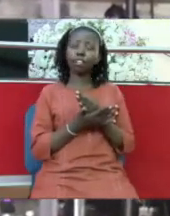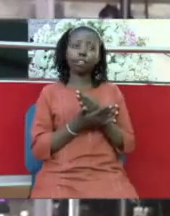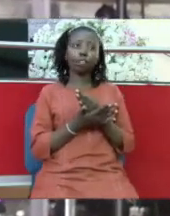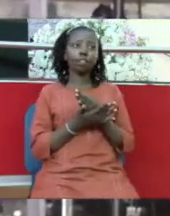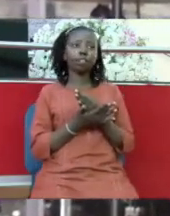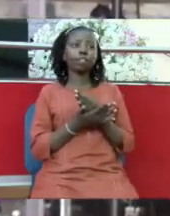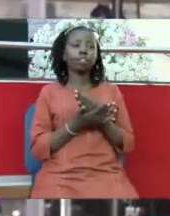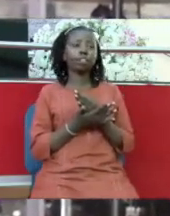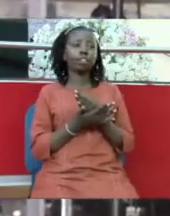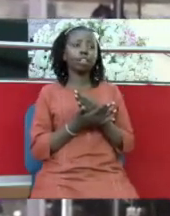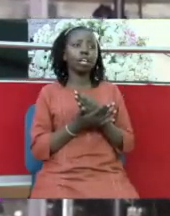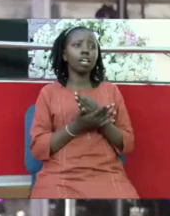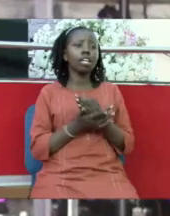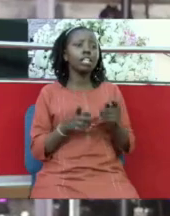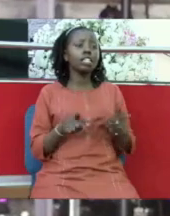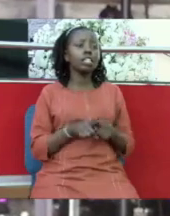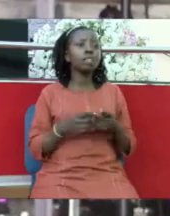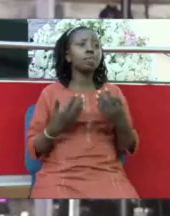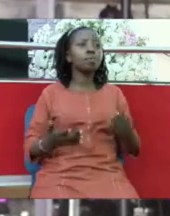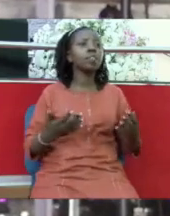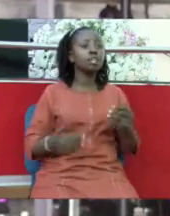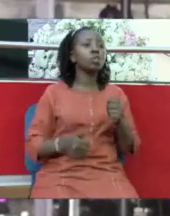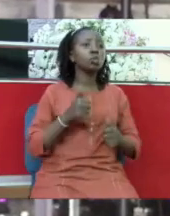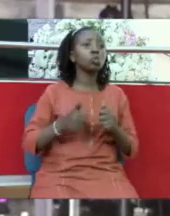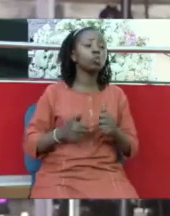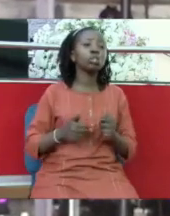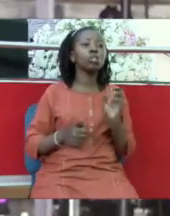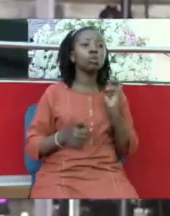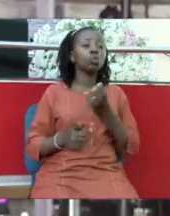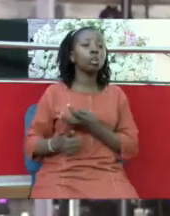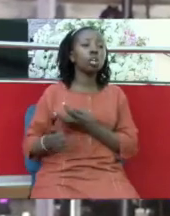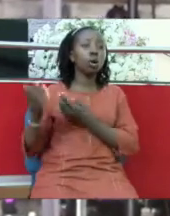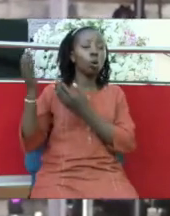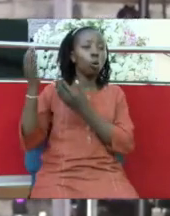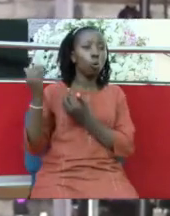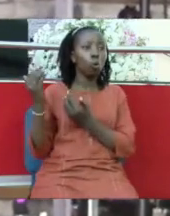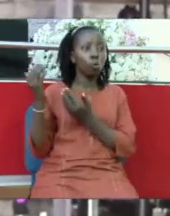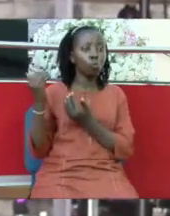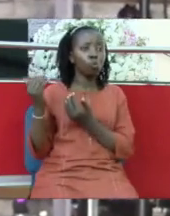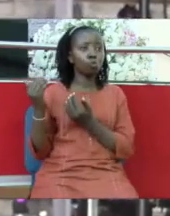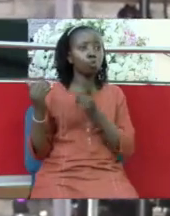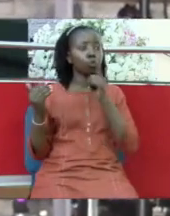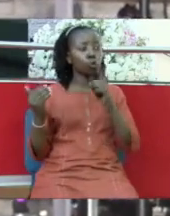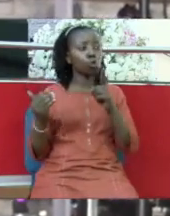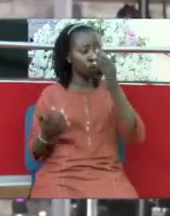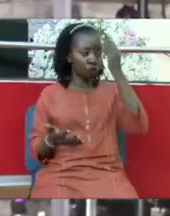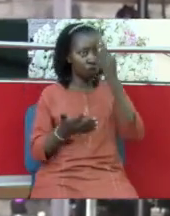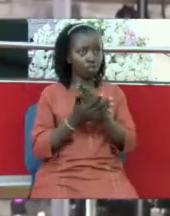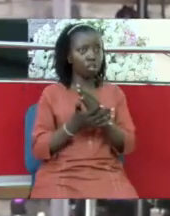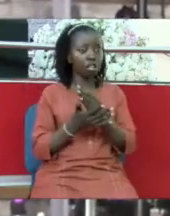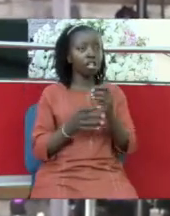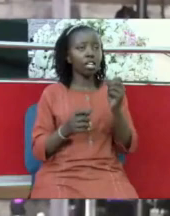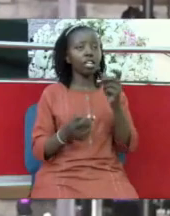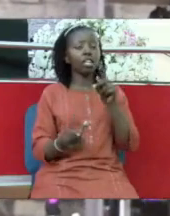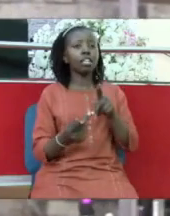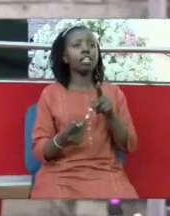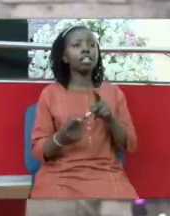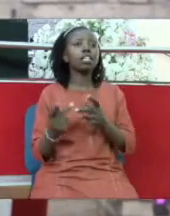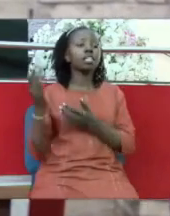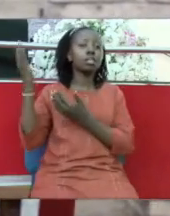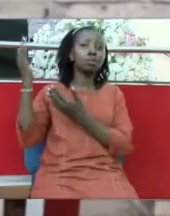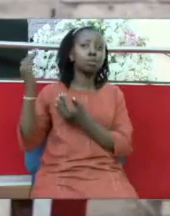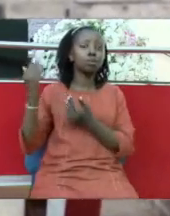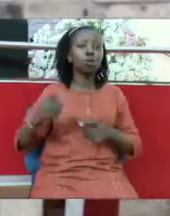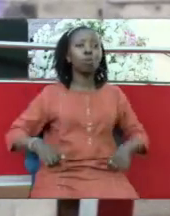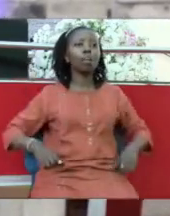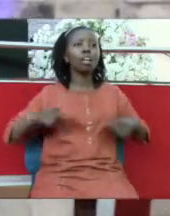for. Imani ni ushahidi wa mambo ambayo tunatumainia. Faith keeps hope alive. Na huwa inaweka. That is what causes